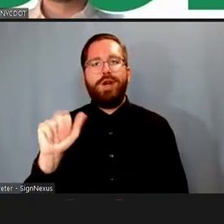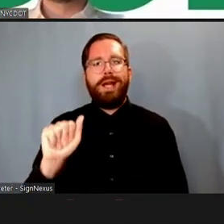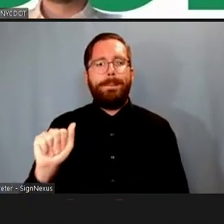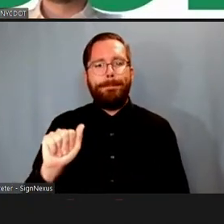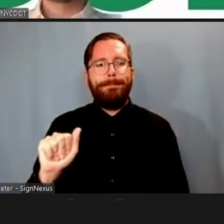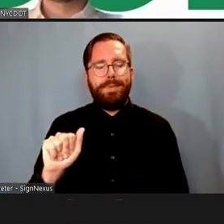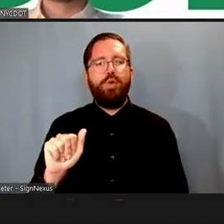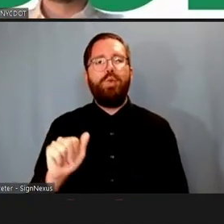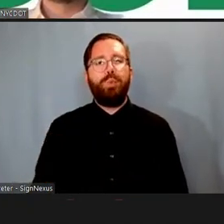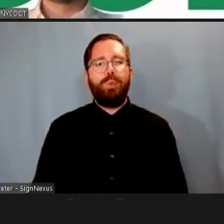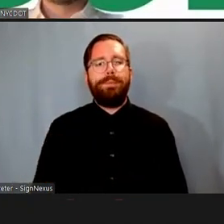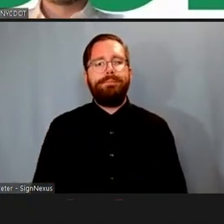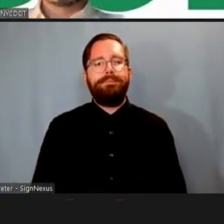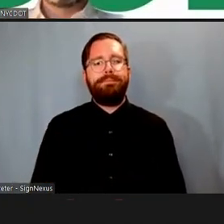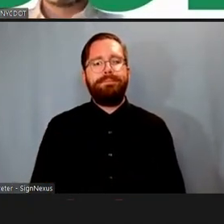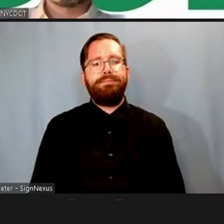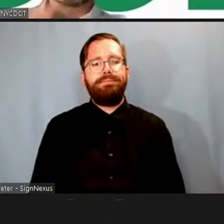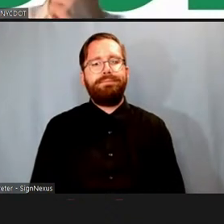singh